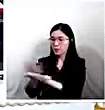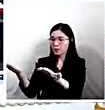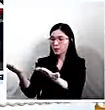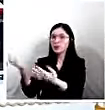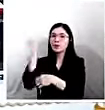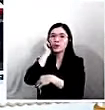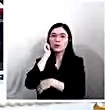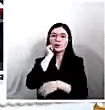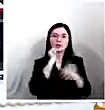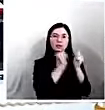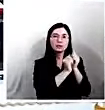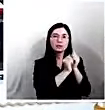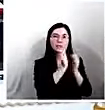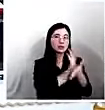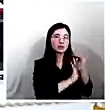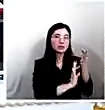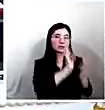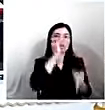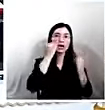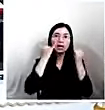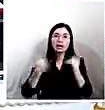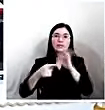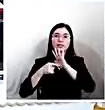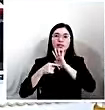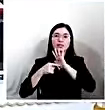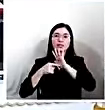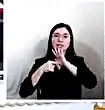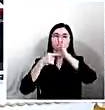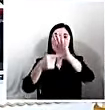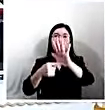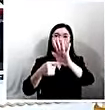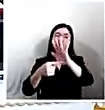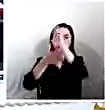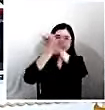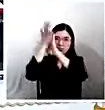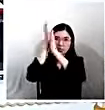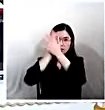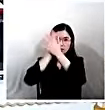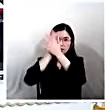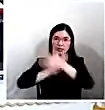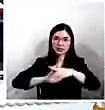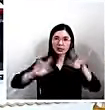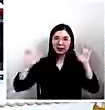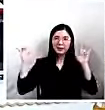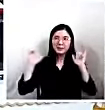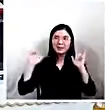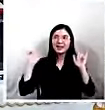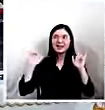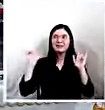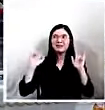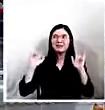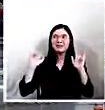your spirit. Let us offer each other the sign of peace. Peace be with you.